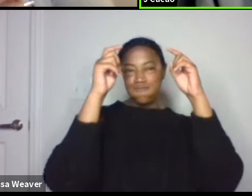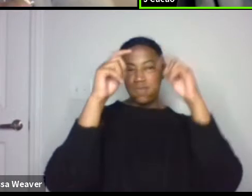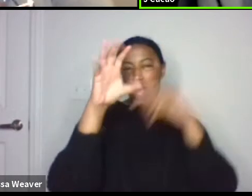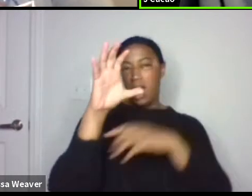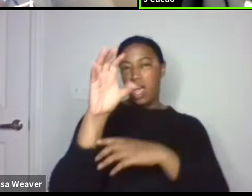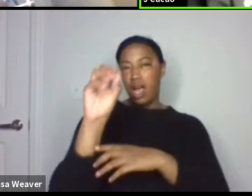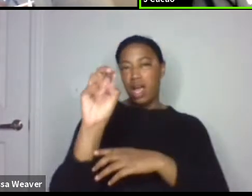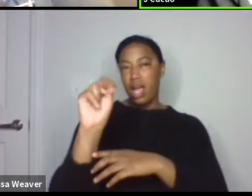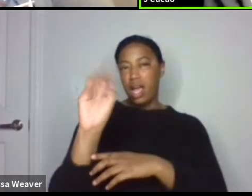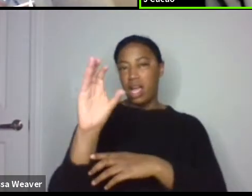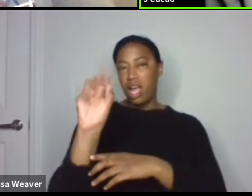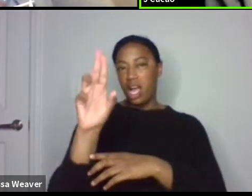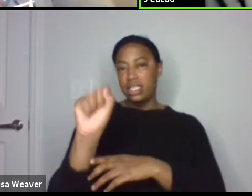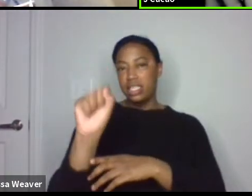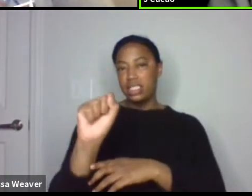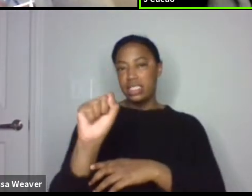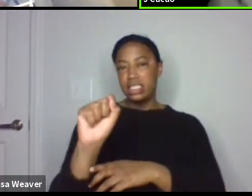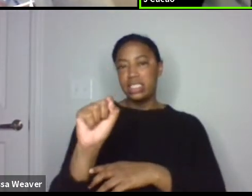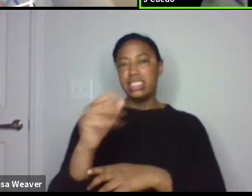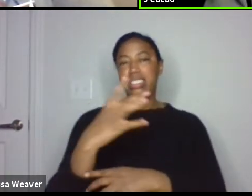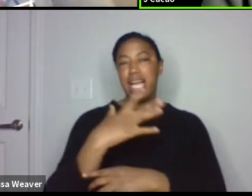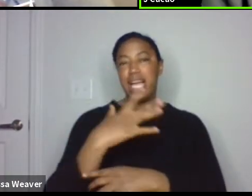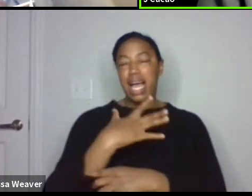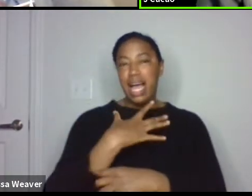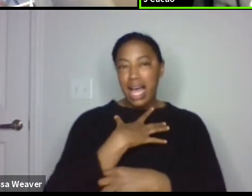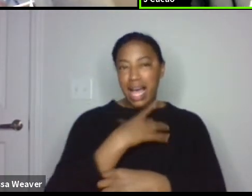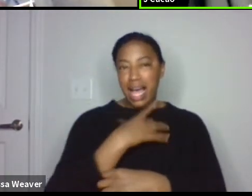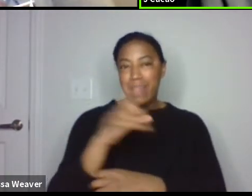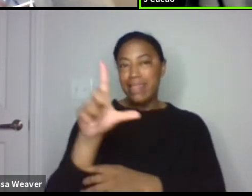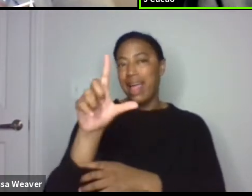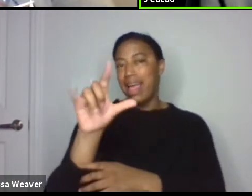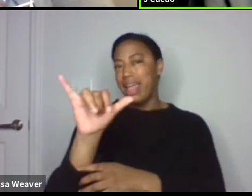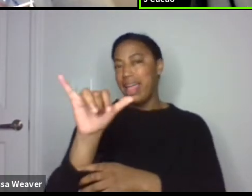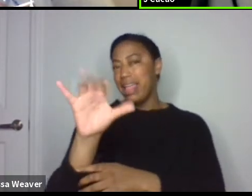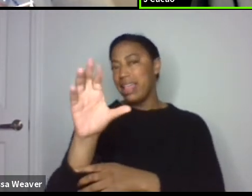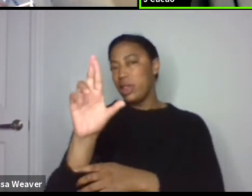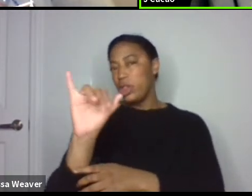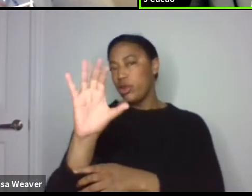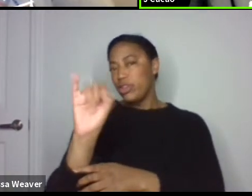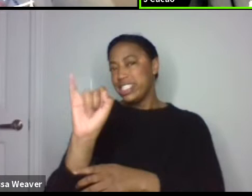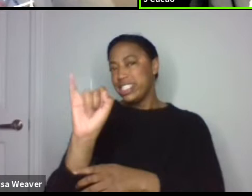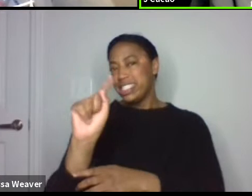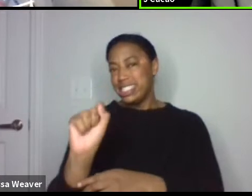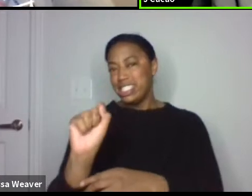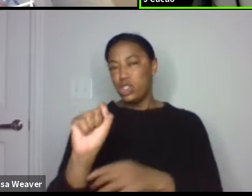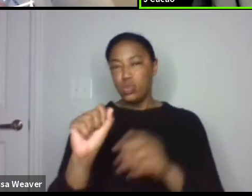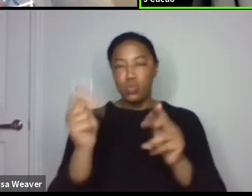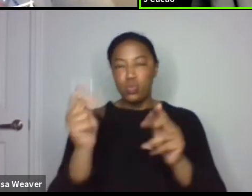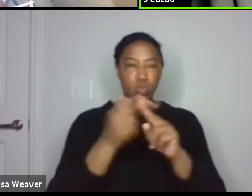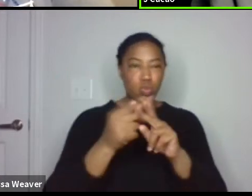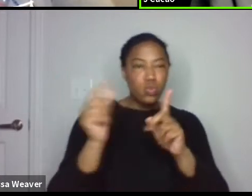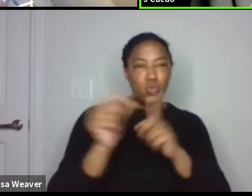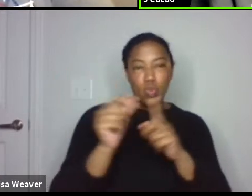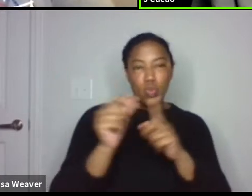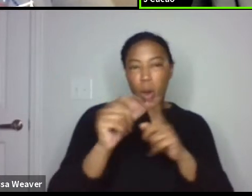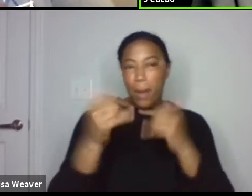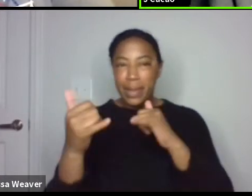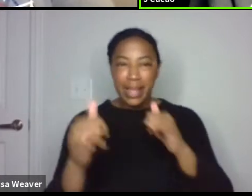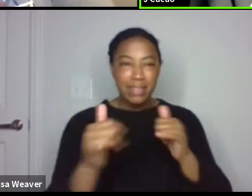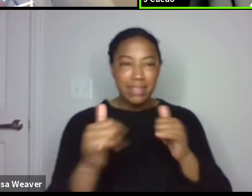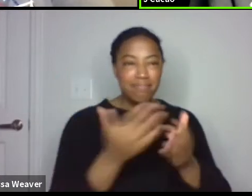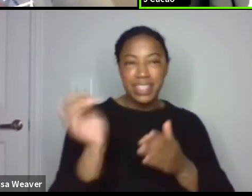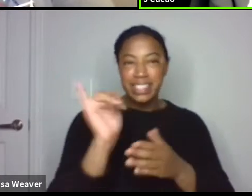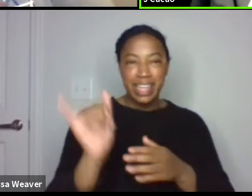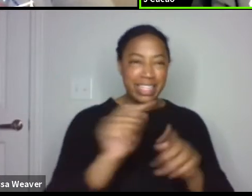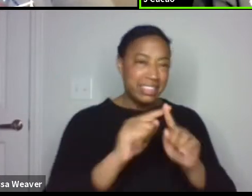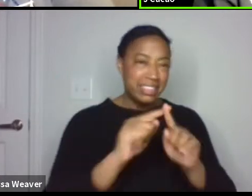You know, I like lyricism. I like lyricists and different stuff like that. So I don't know. I